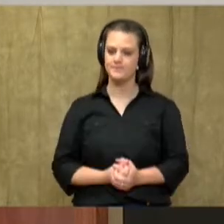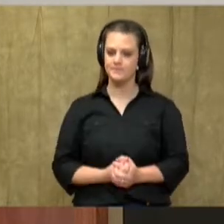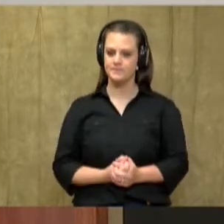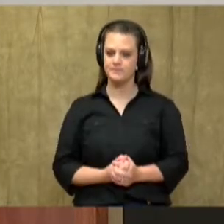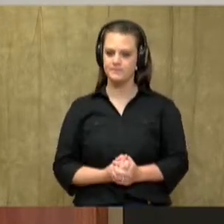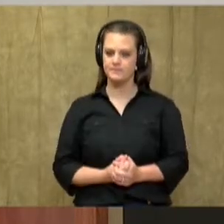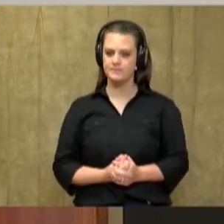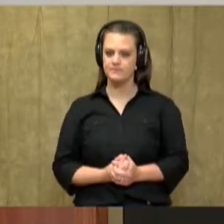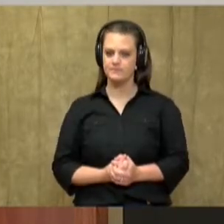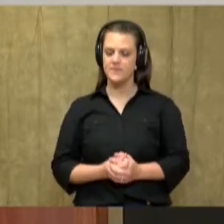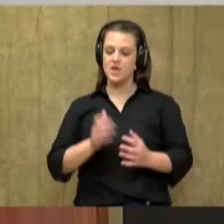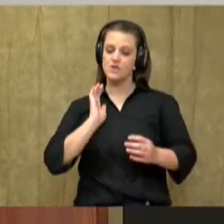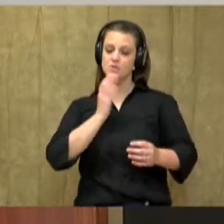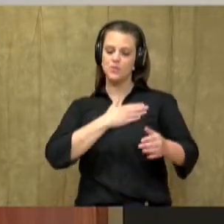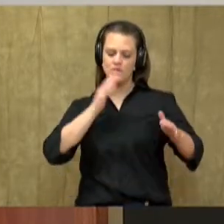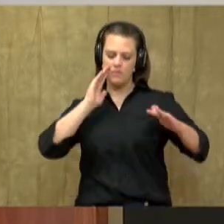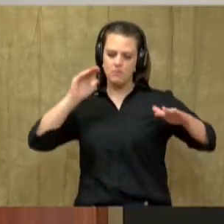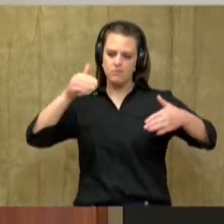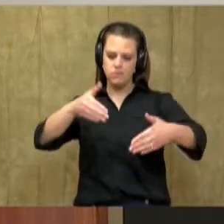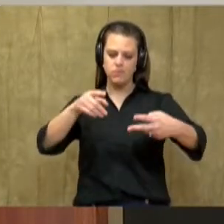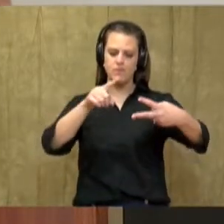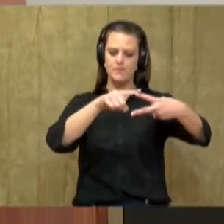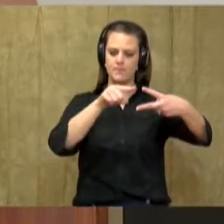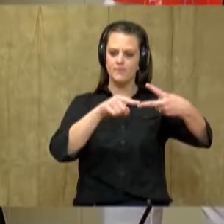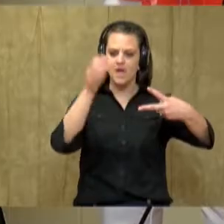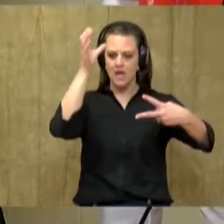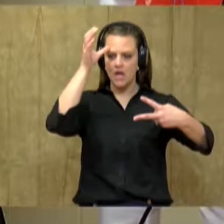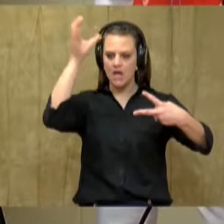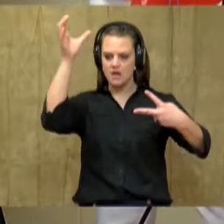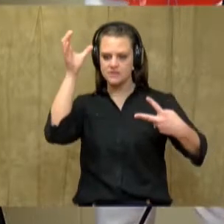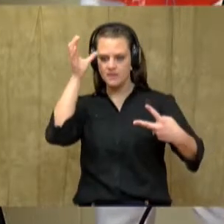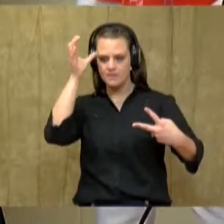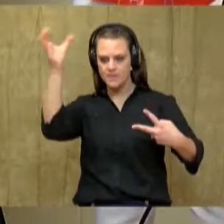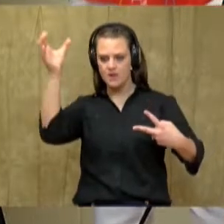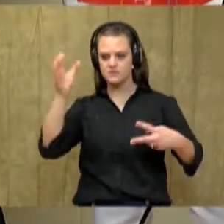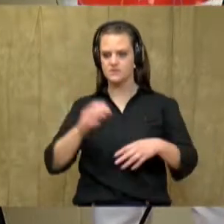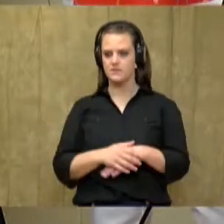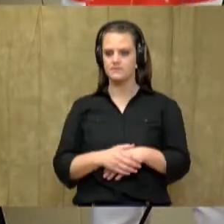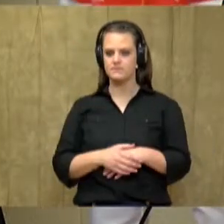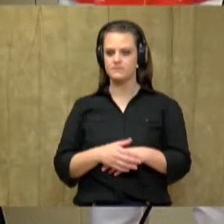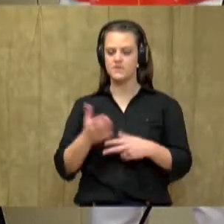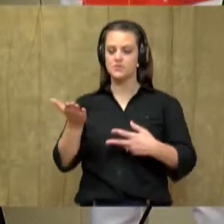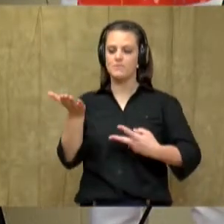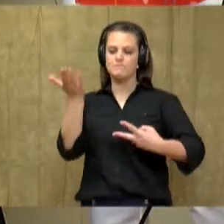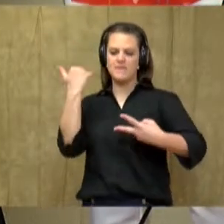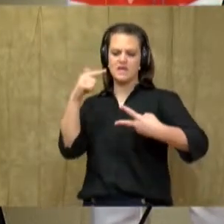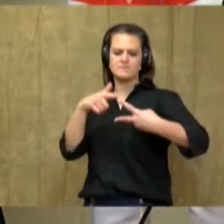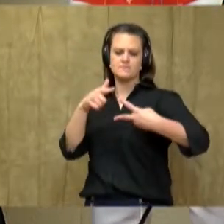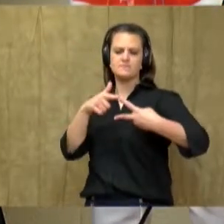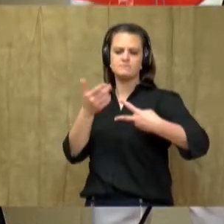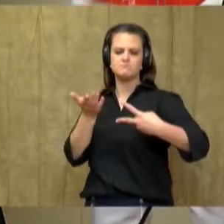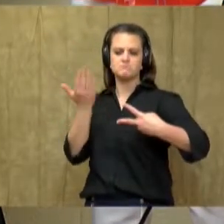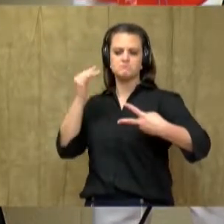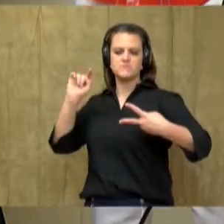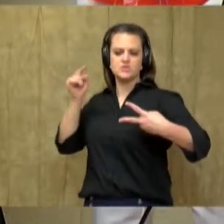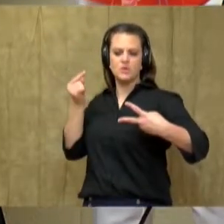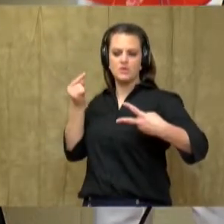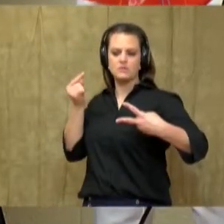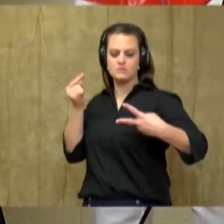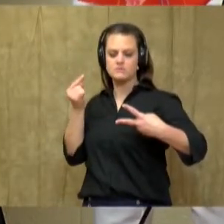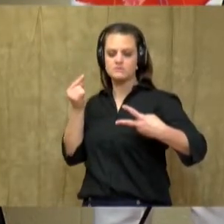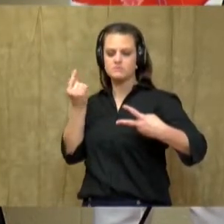to focus on two essential concepts today. We've been focusing on the first one the past